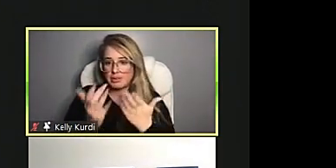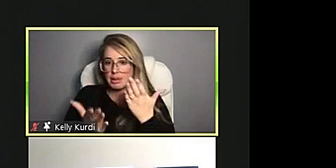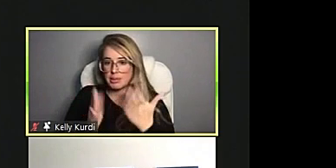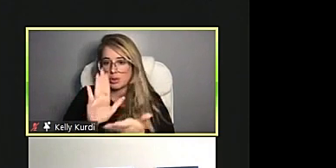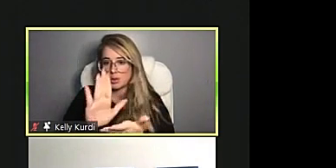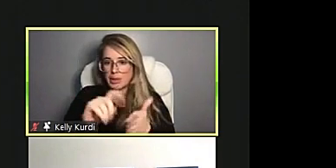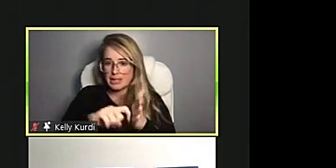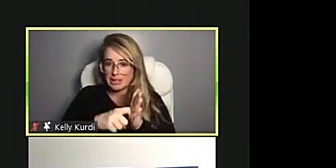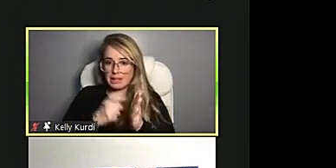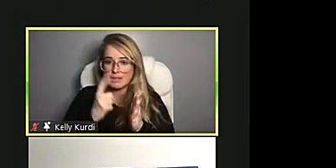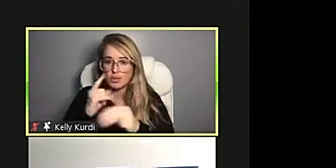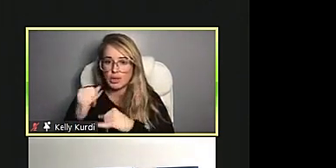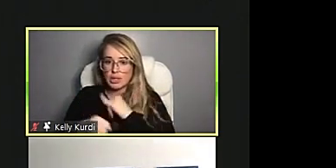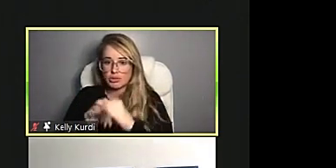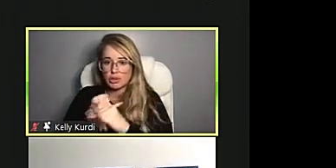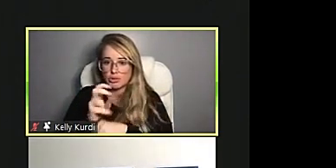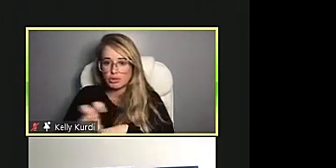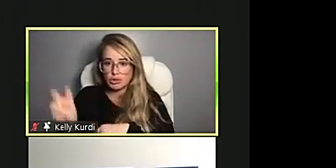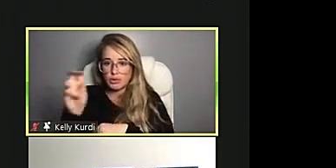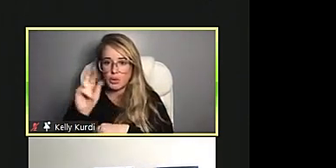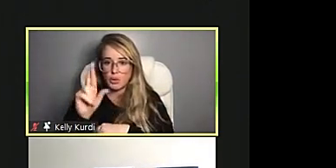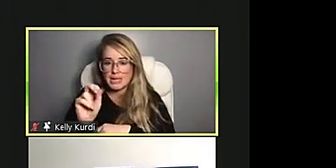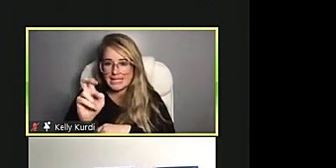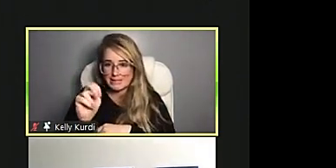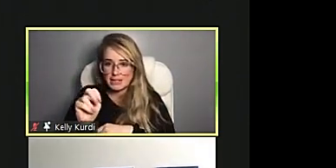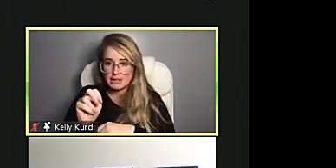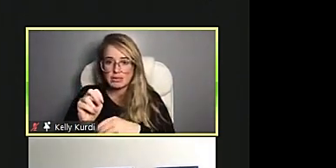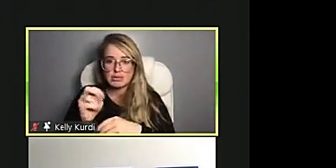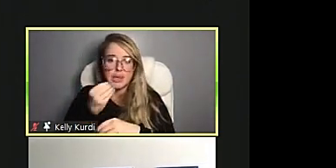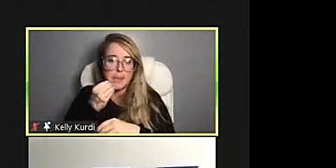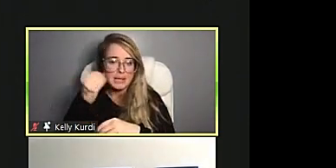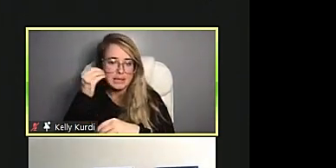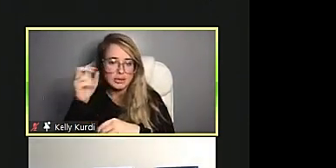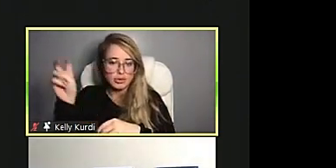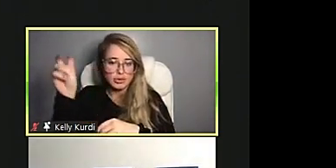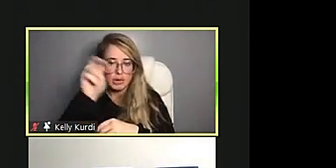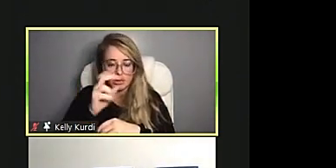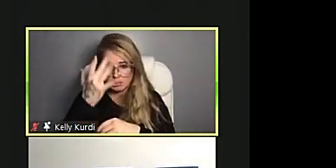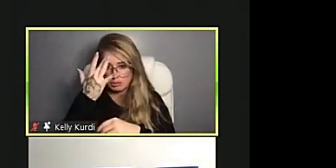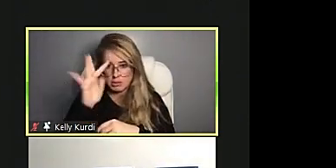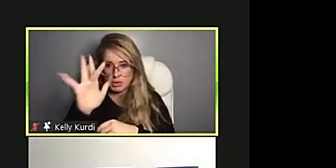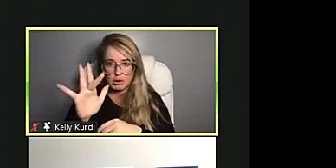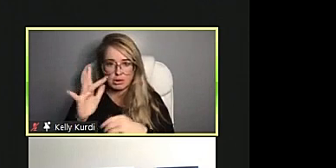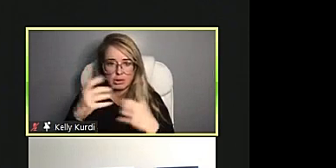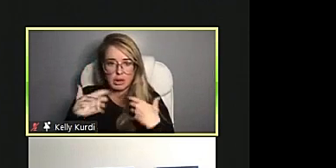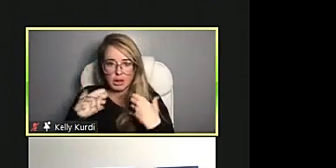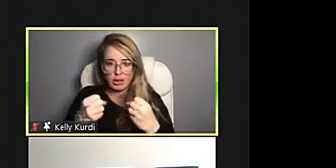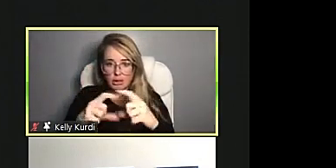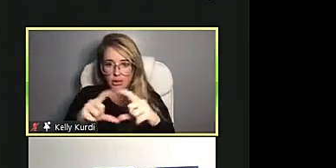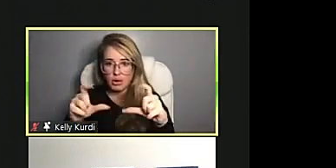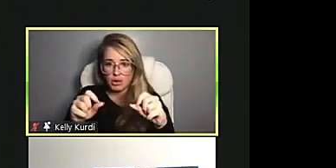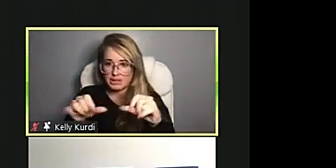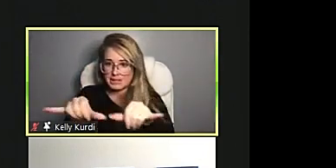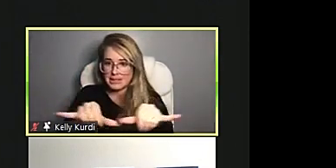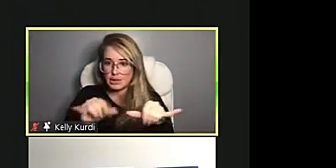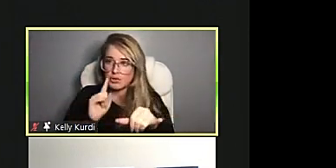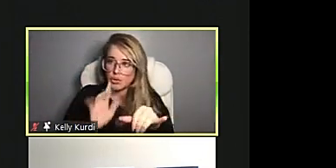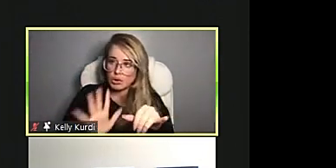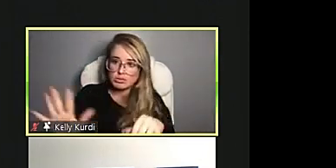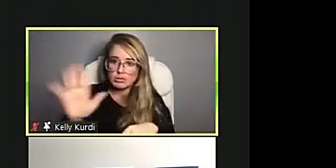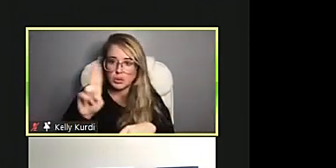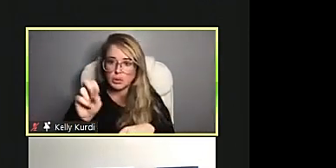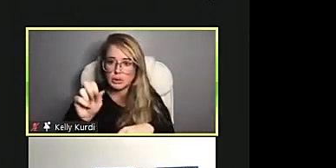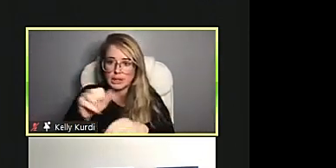to international travel or even domestic travel, as the Smart Health Card standard is accepted widely across the United States